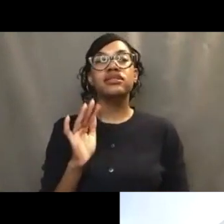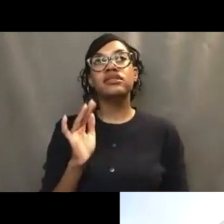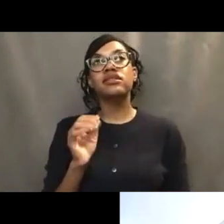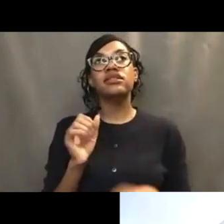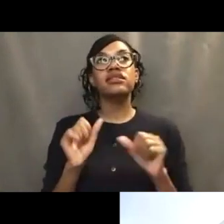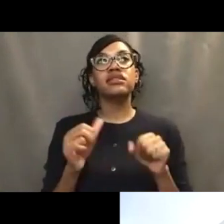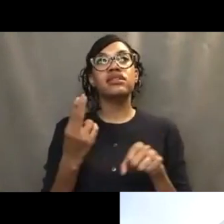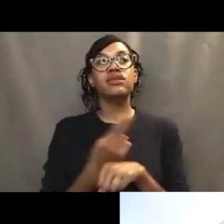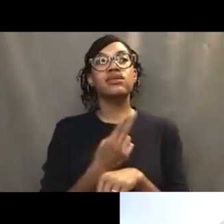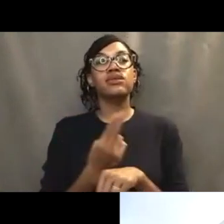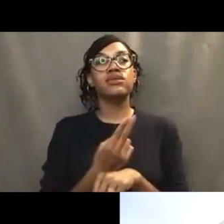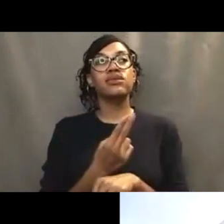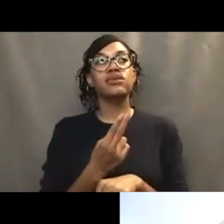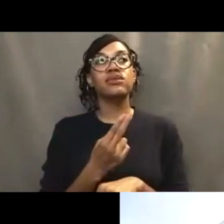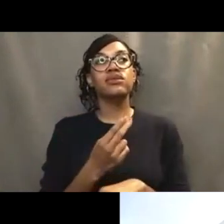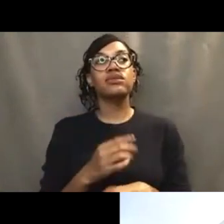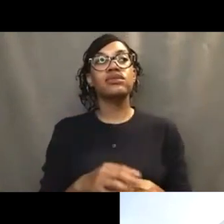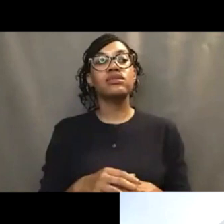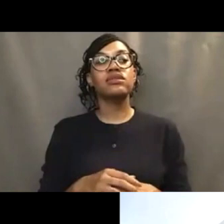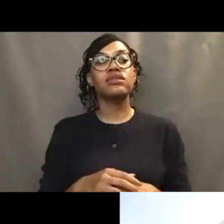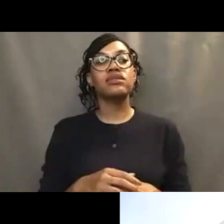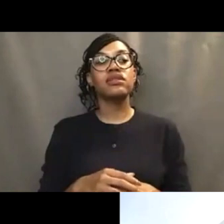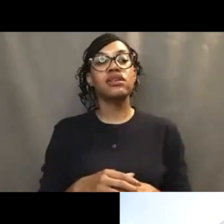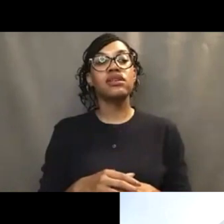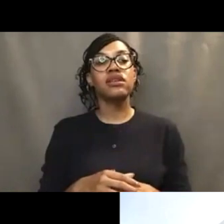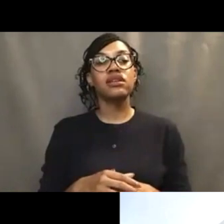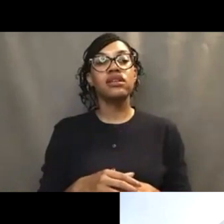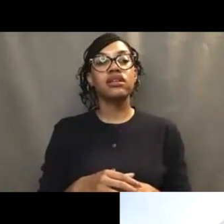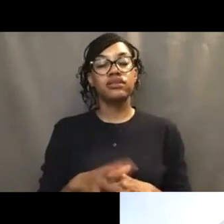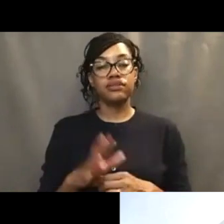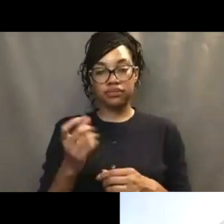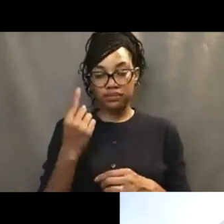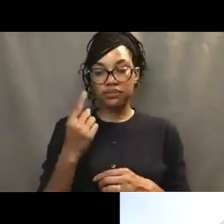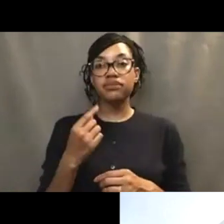about how closing the wealth gap